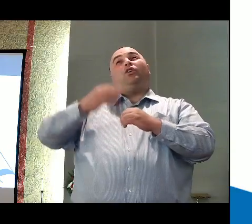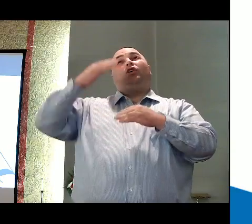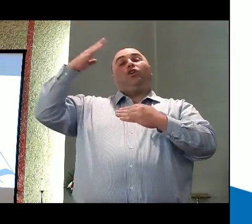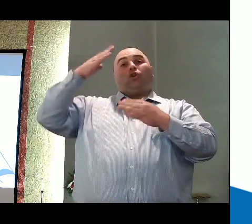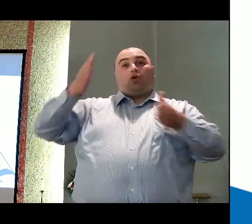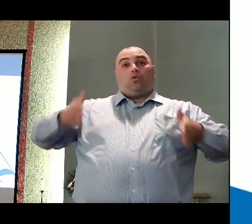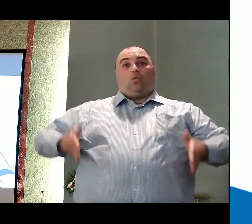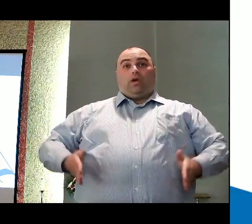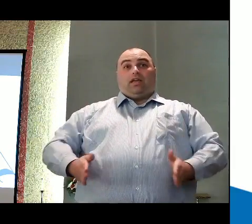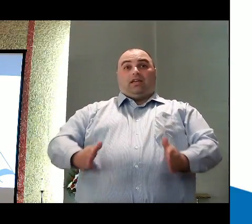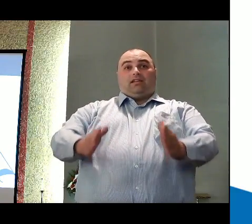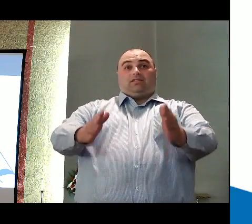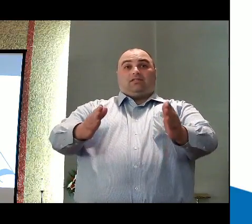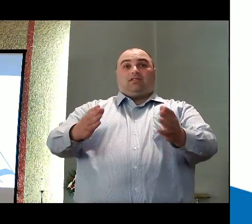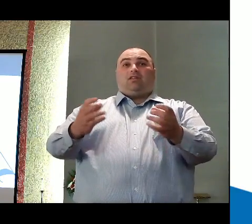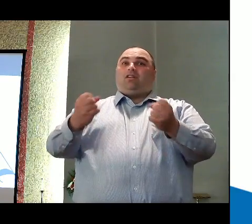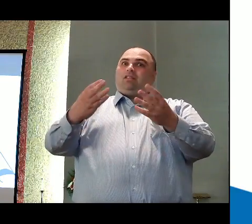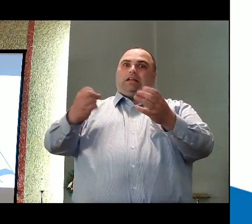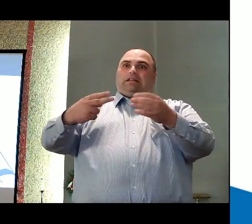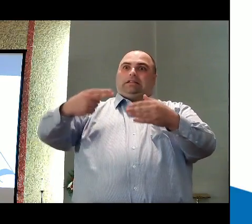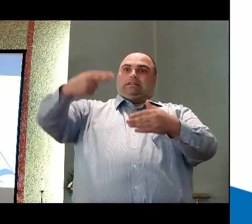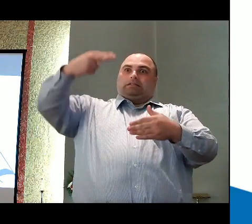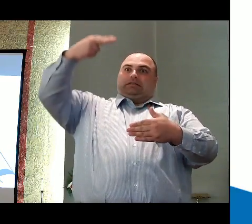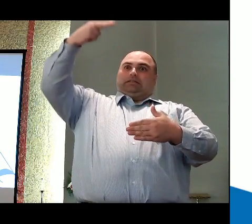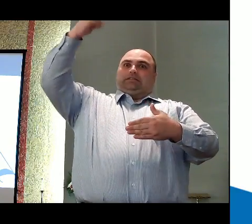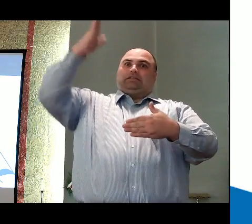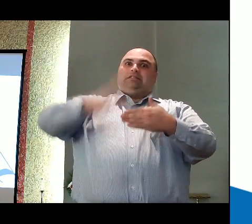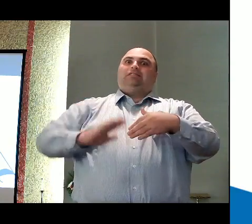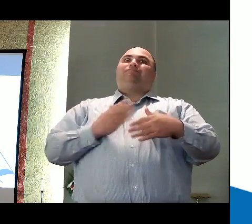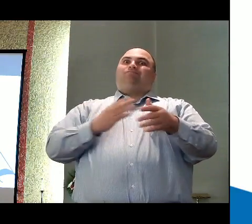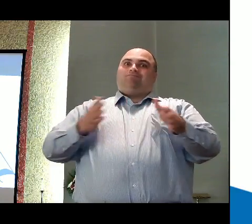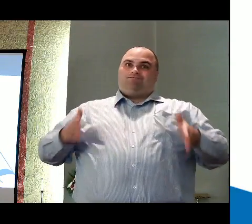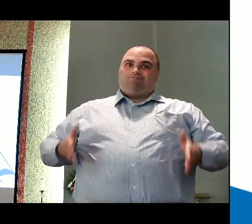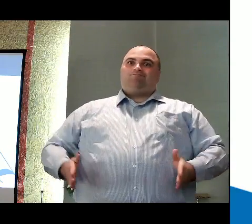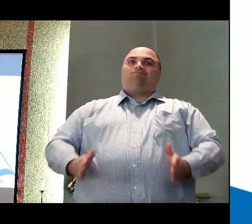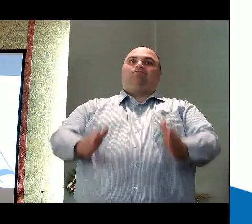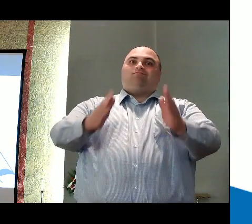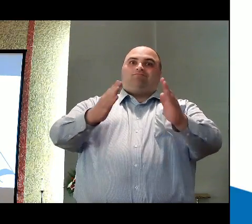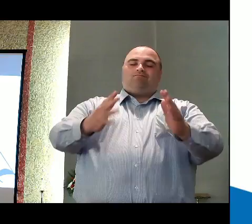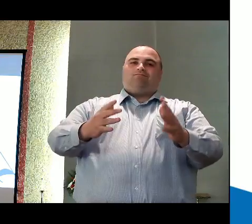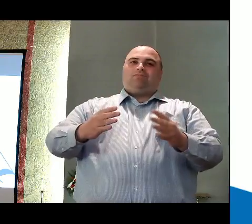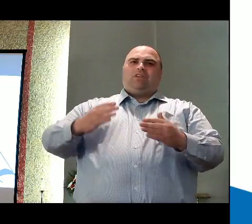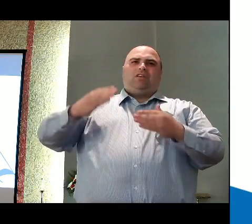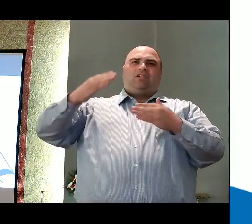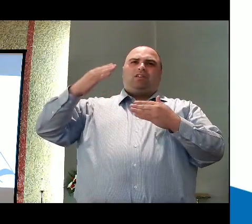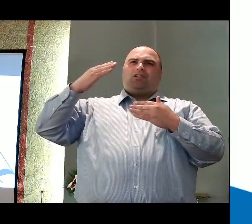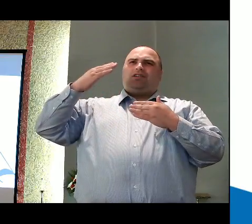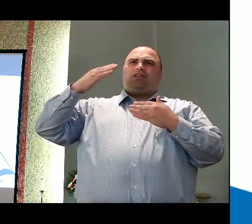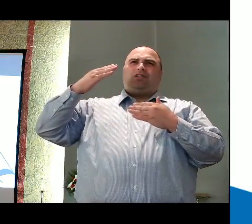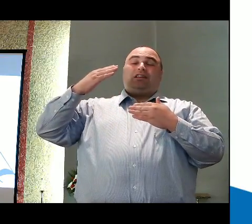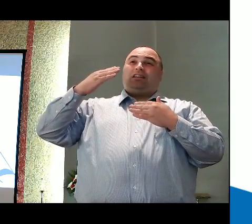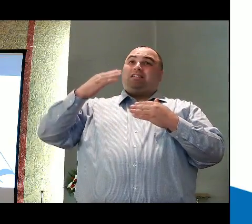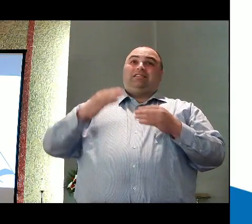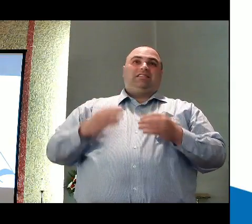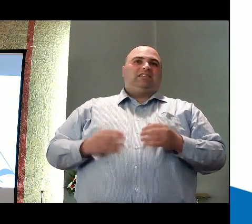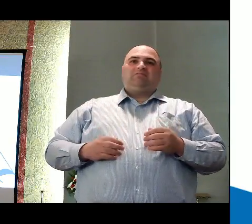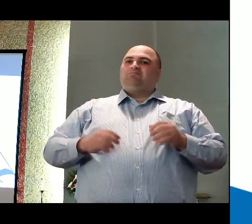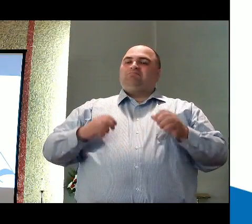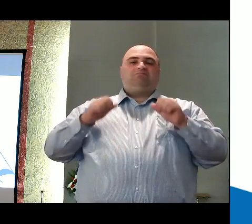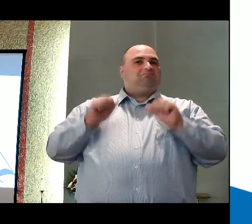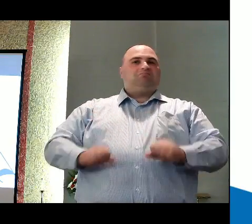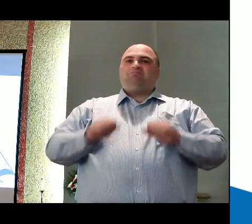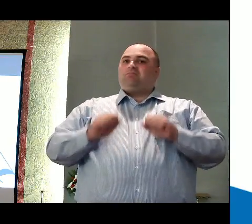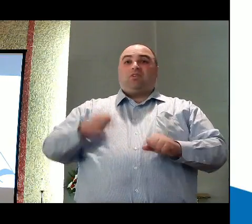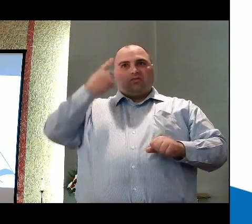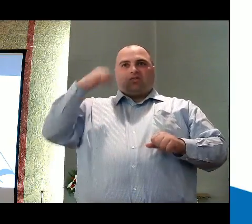are. The way you think, the way that you plan is just so beyond us, it's impossible to describe. And